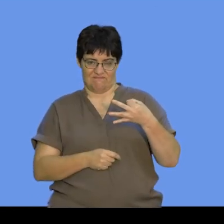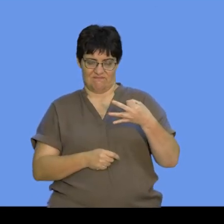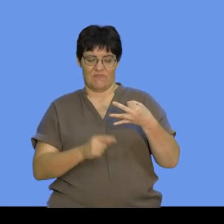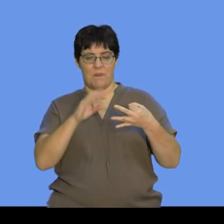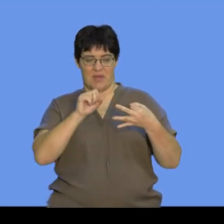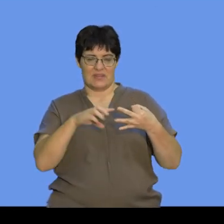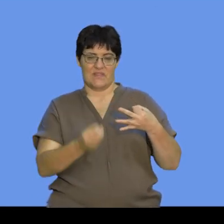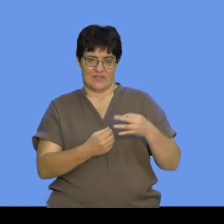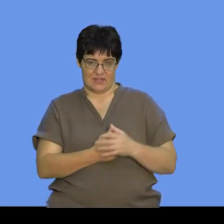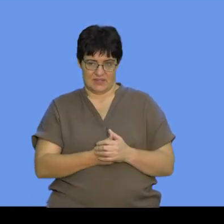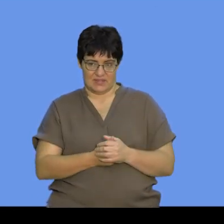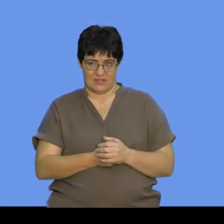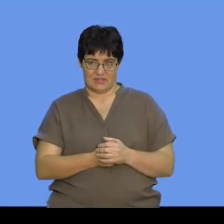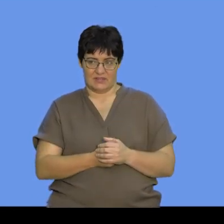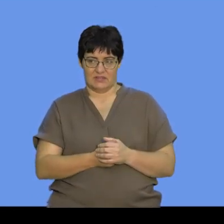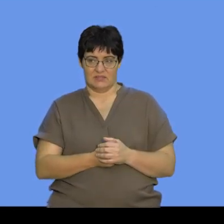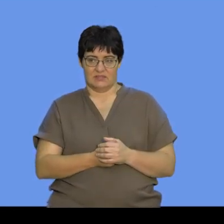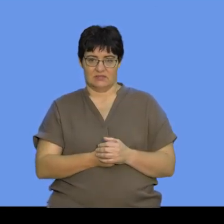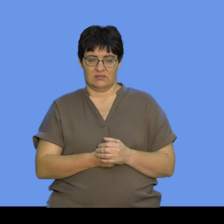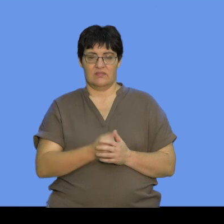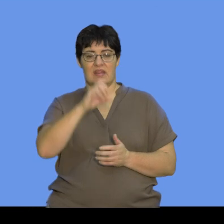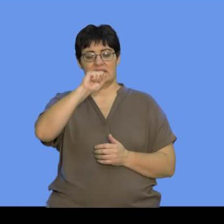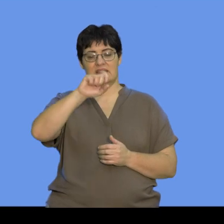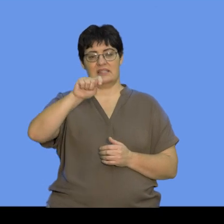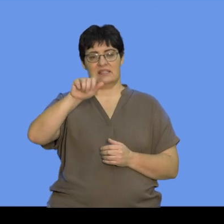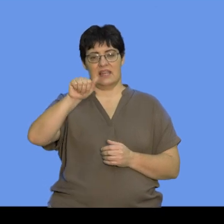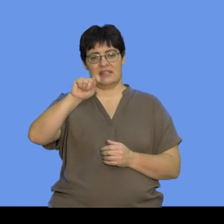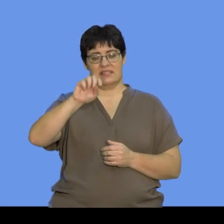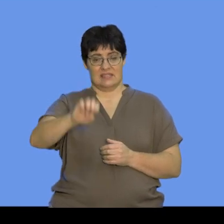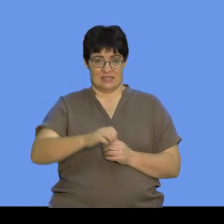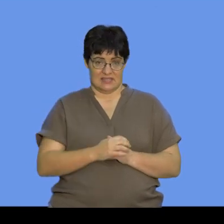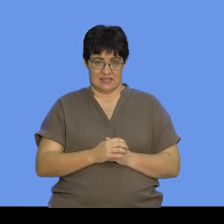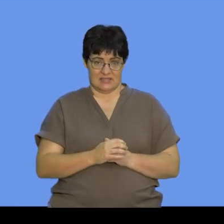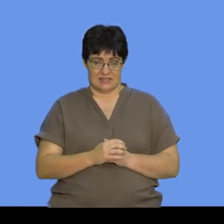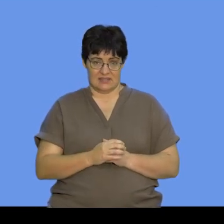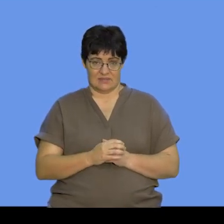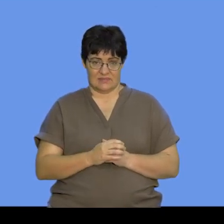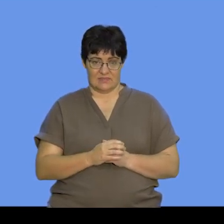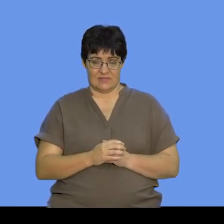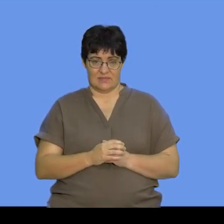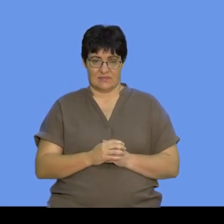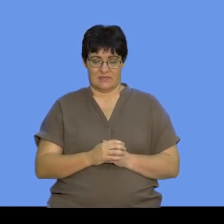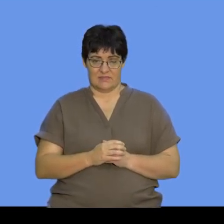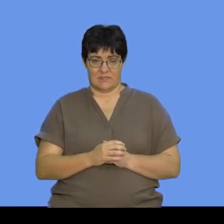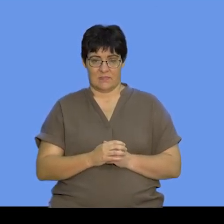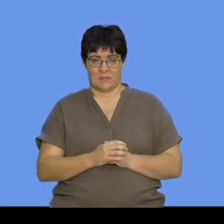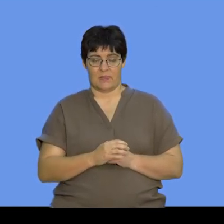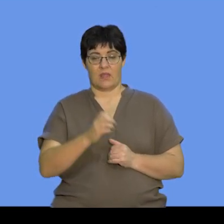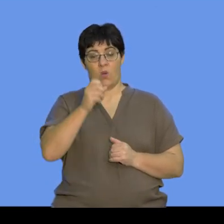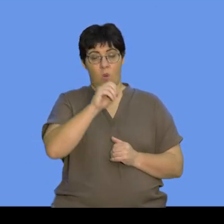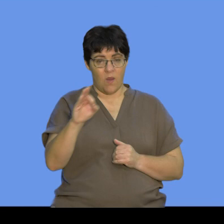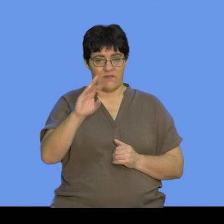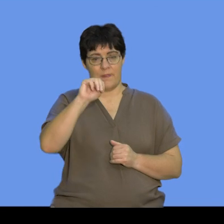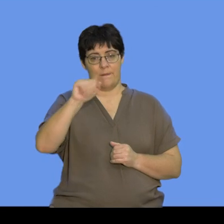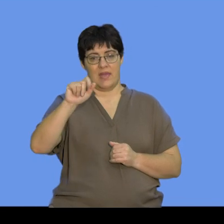we'll describe this as the state of matter, or refer to it as states of matter, right?